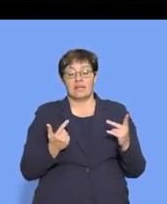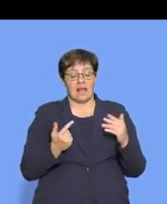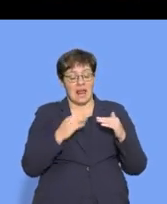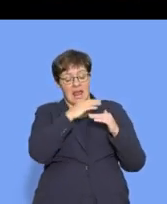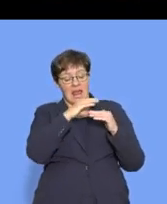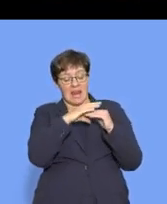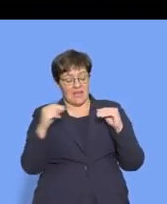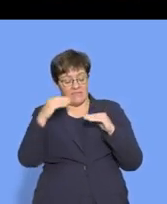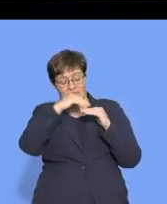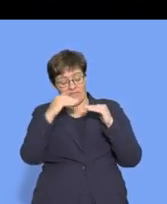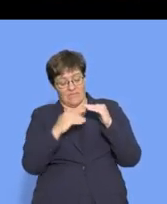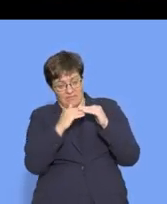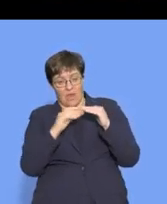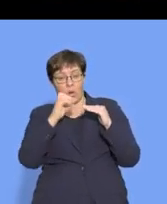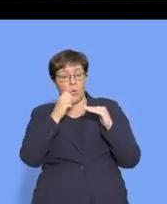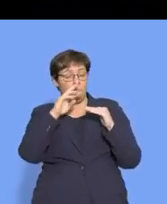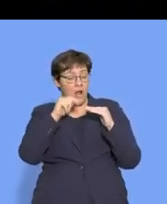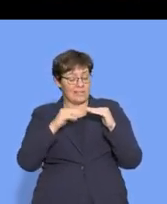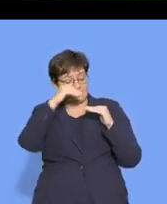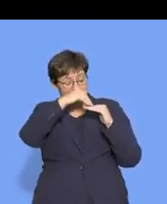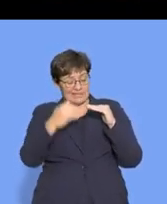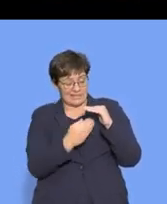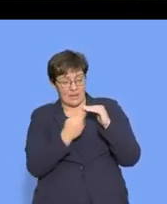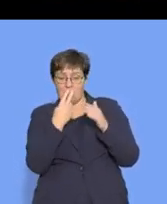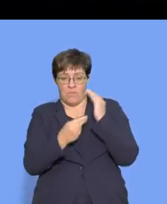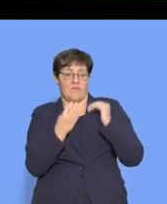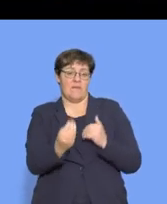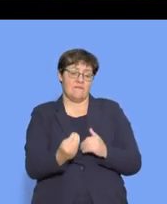of the leaf will have chloroplasts in them.